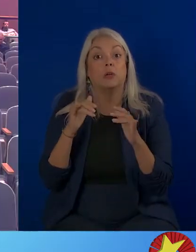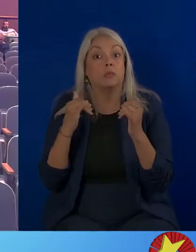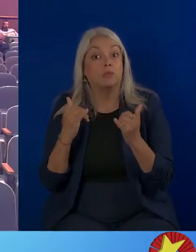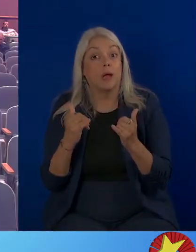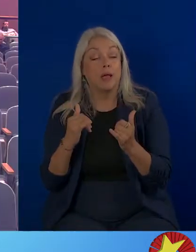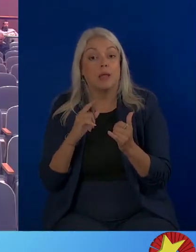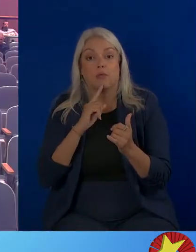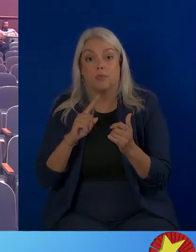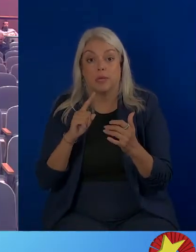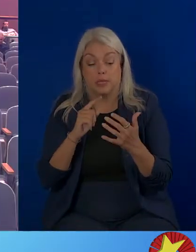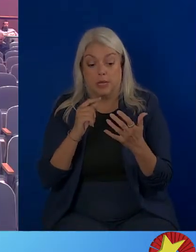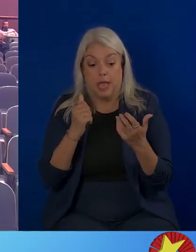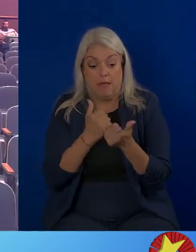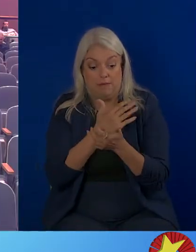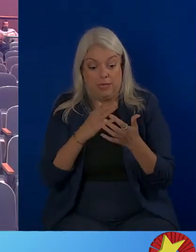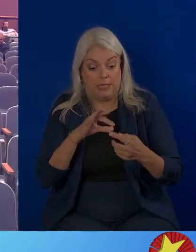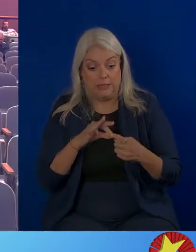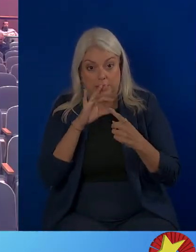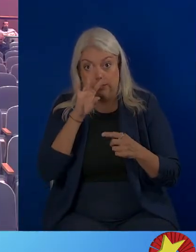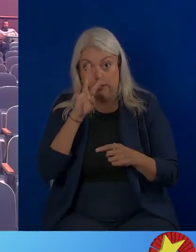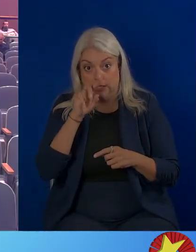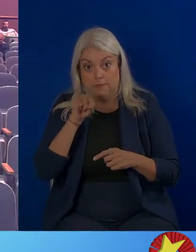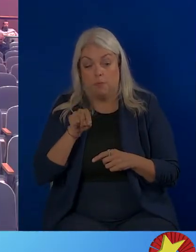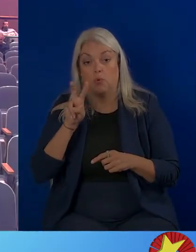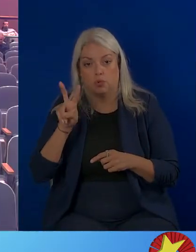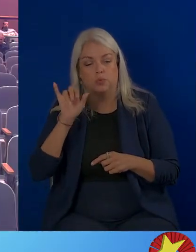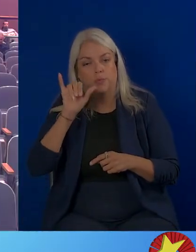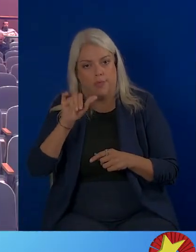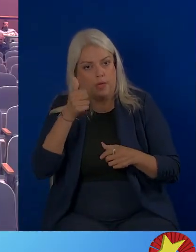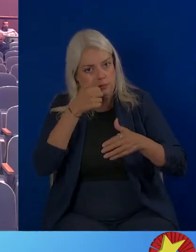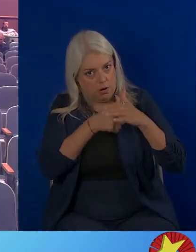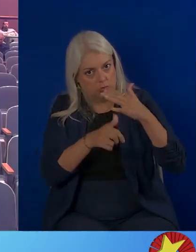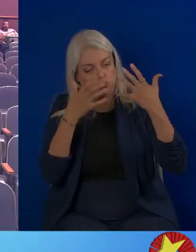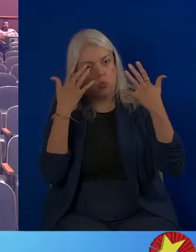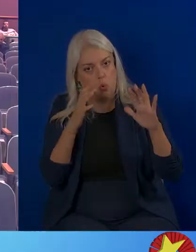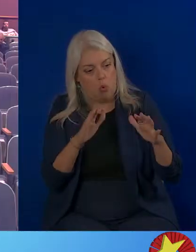except for 7.2 is within the consent agenda.